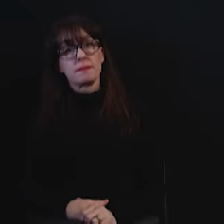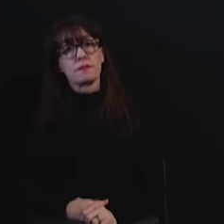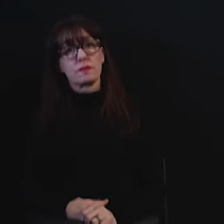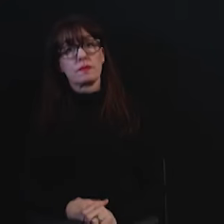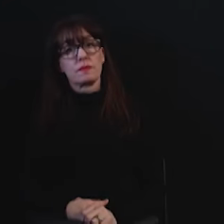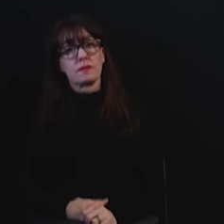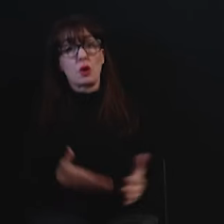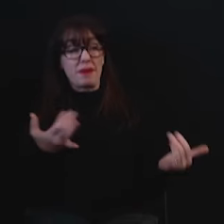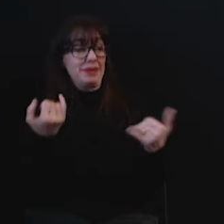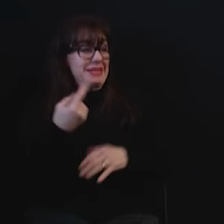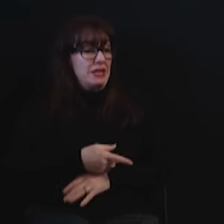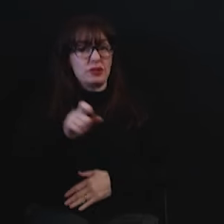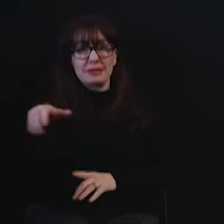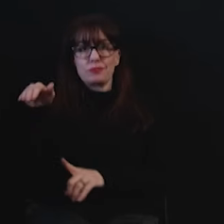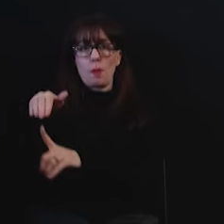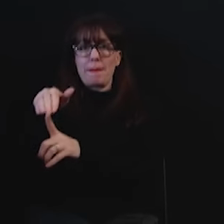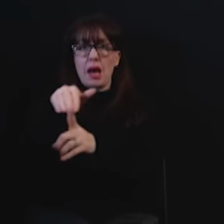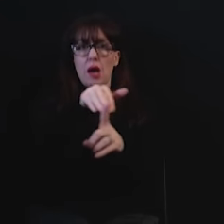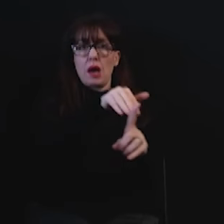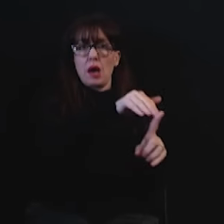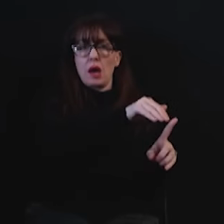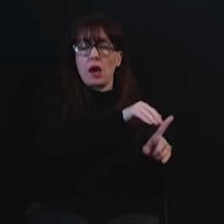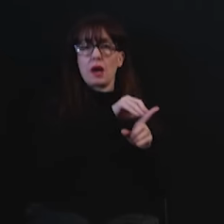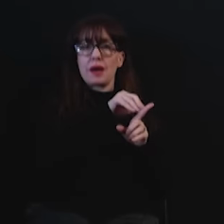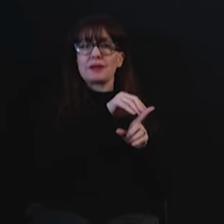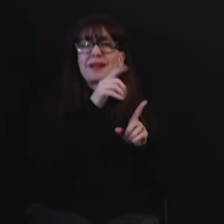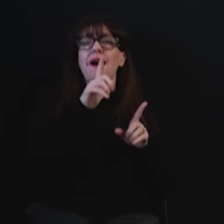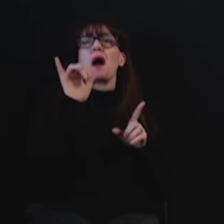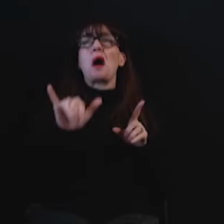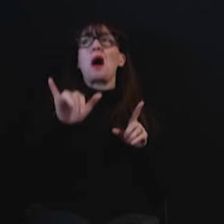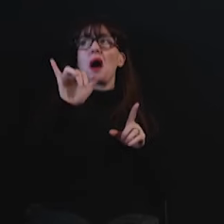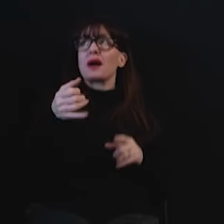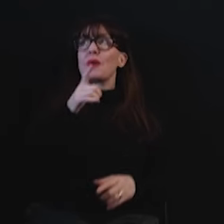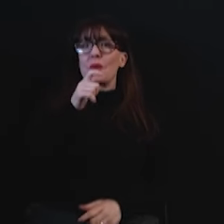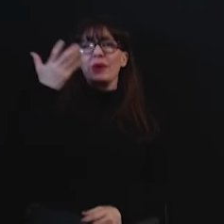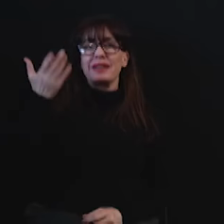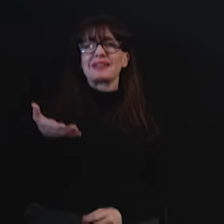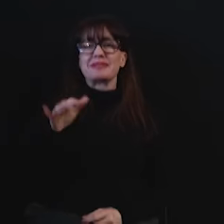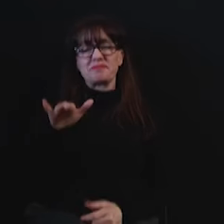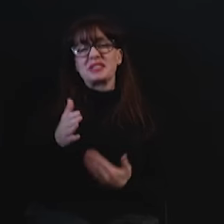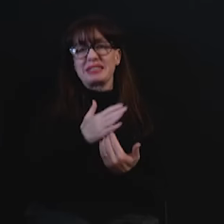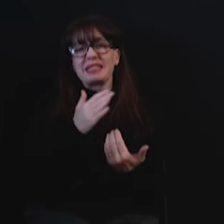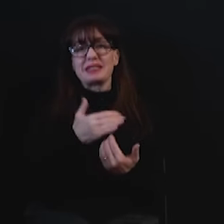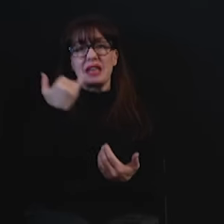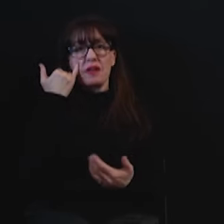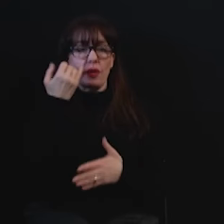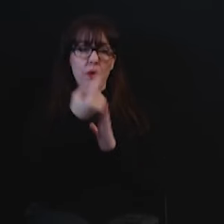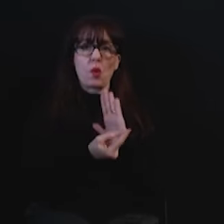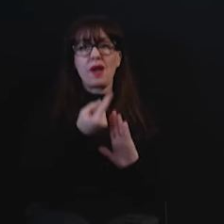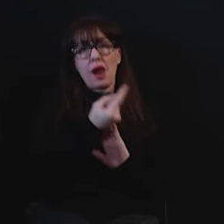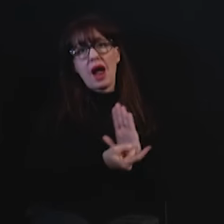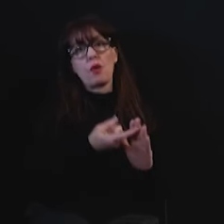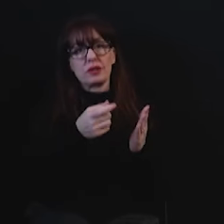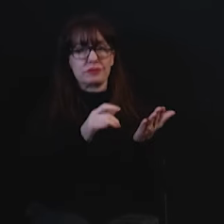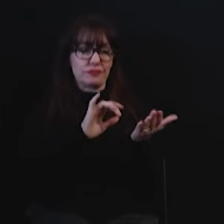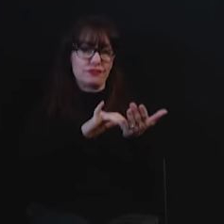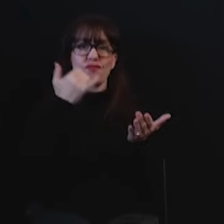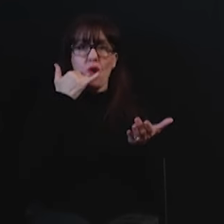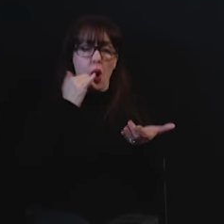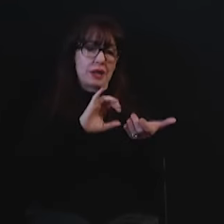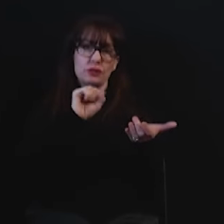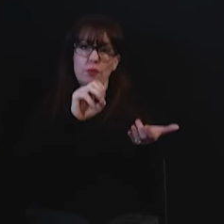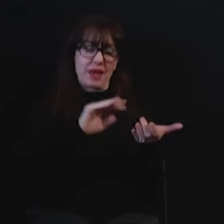Or maybe today you just need to be reminded that's who he is. It's easy. If you're spending hours a day scrolling social